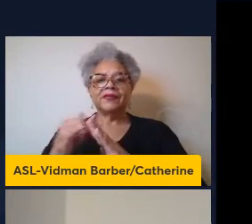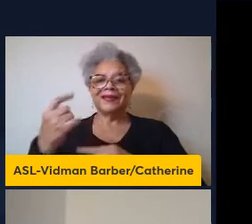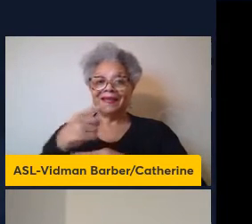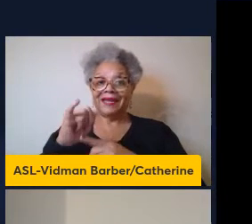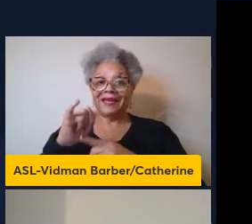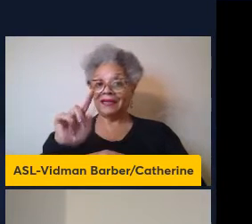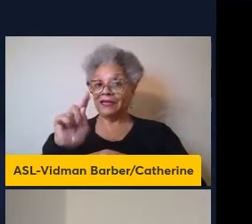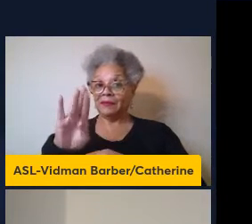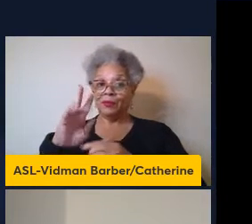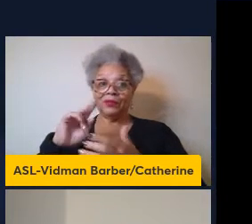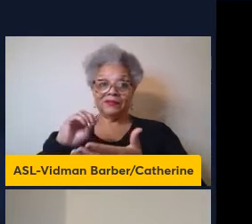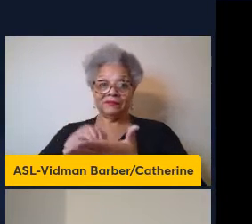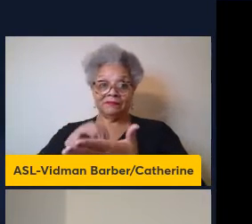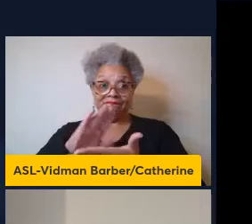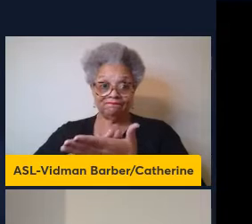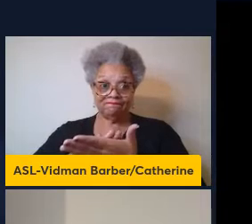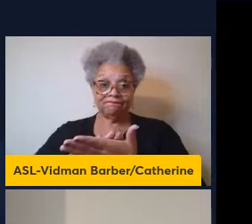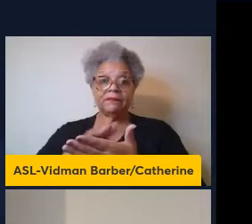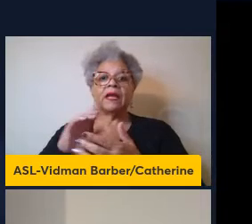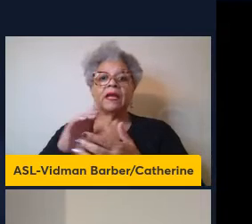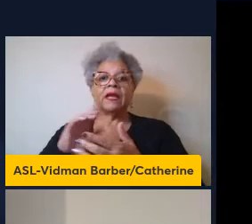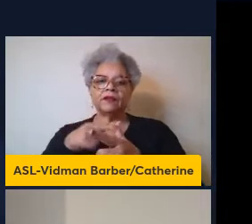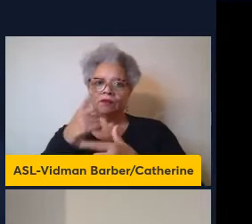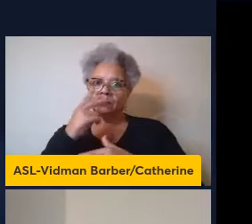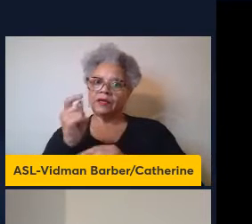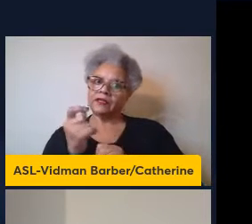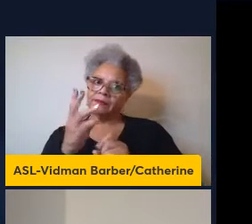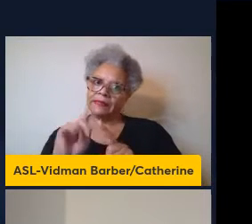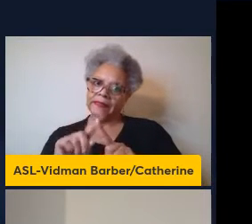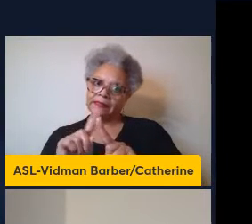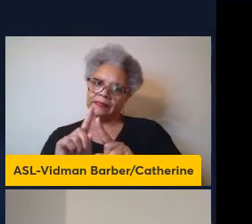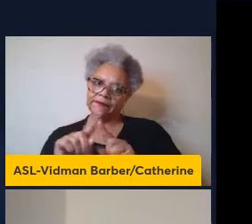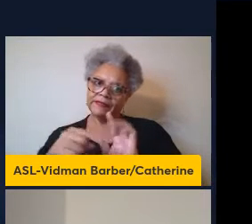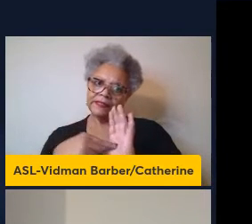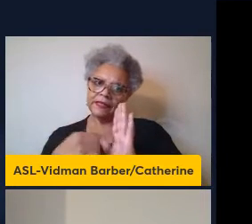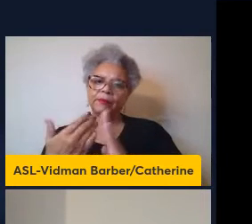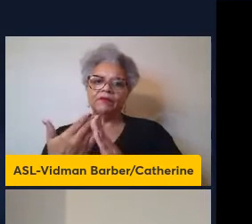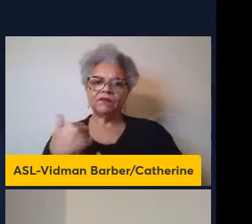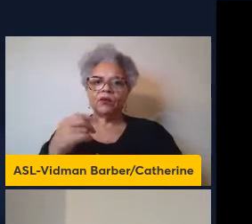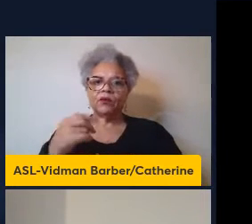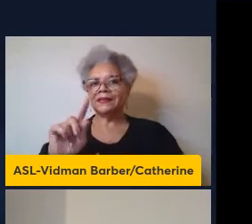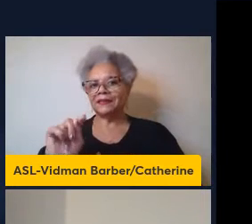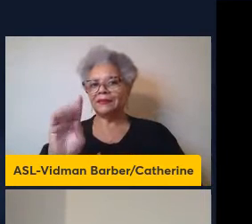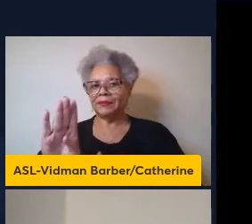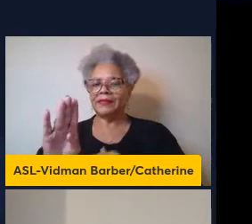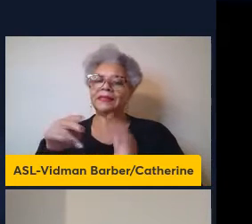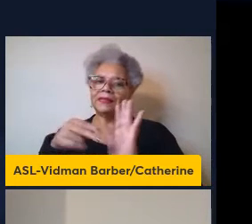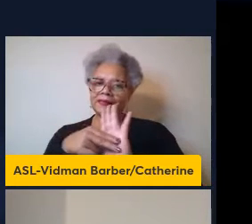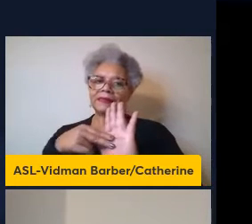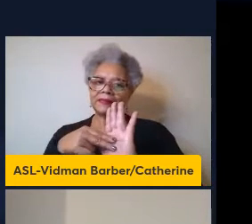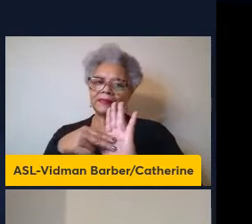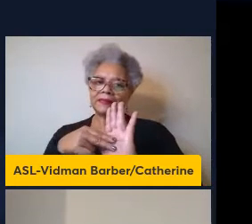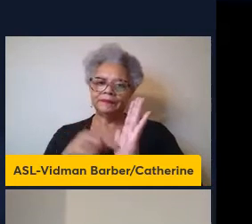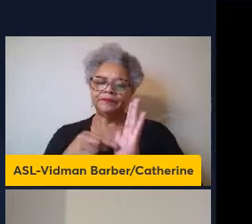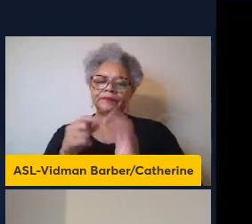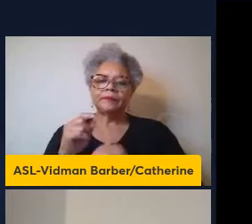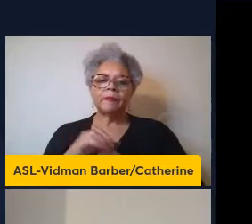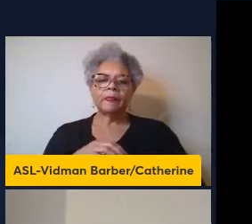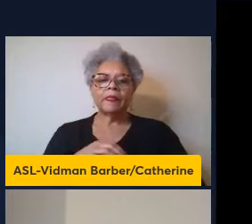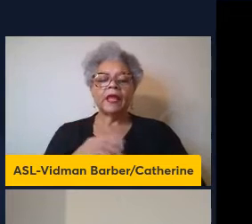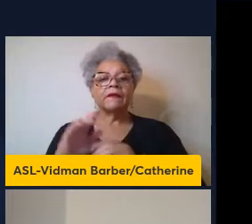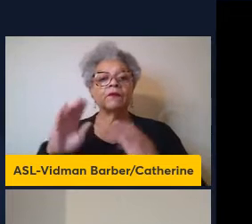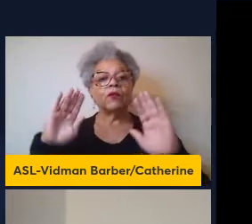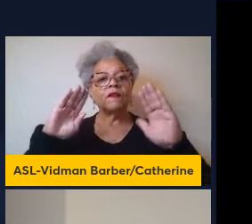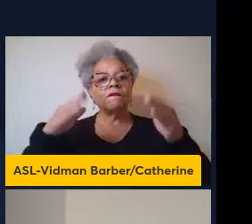diagnosis and you can see here we have quite a bit of samples before TB diagnosis. And we wanted to focus on the T